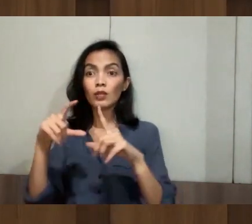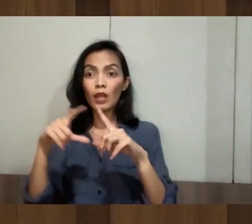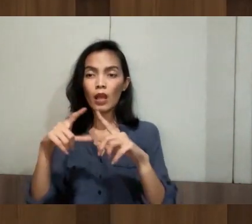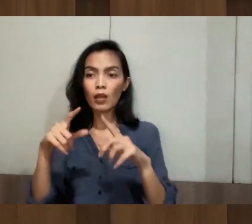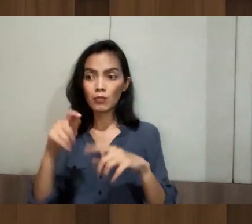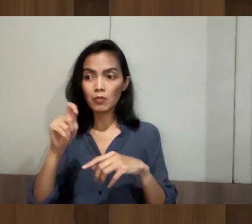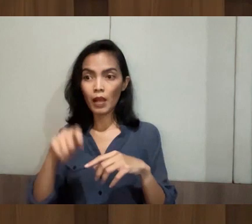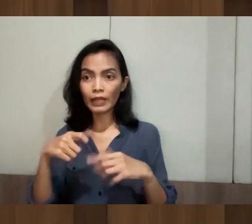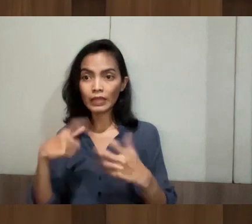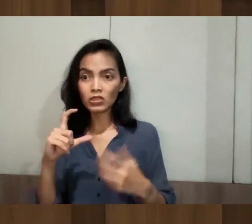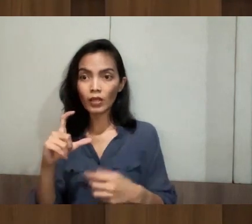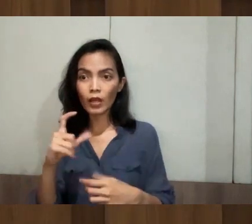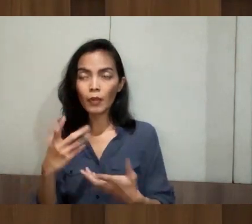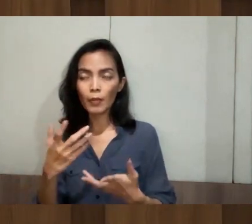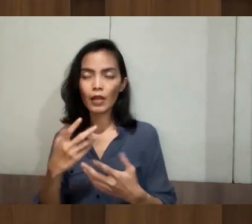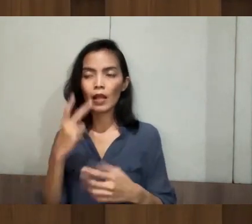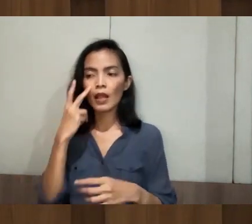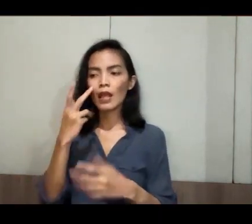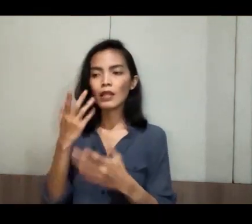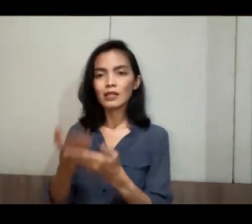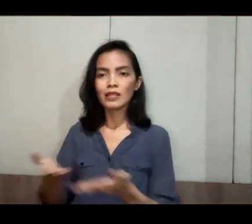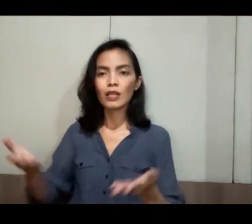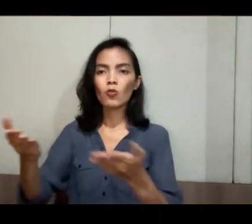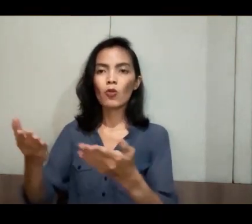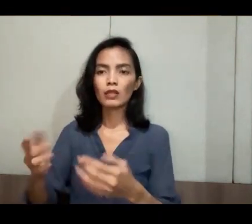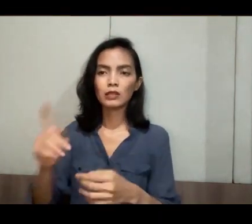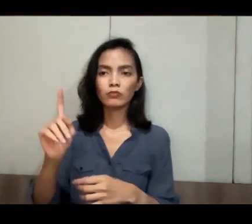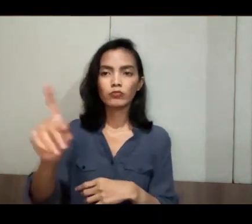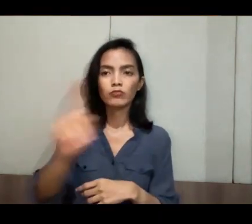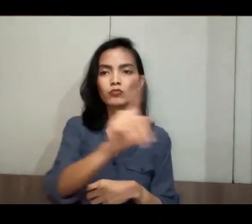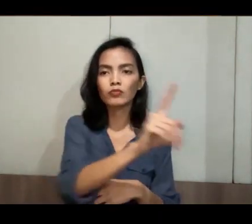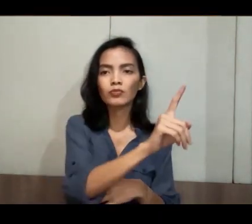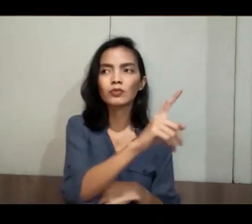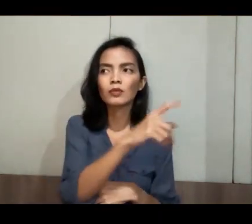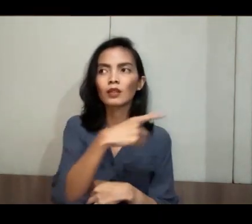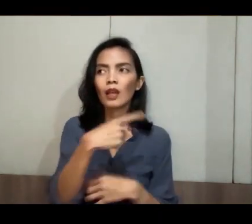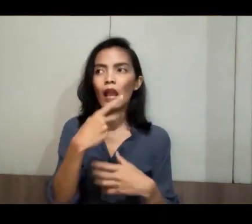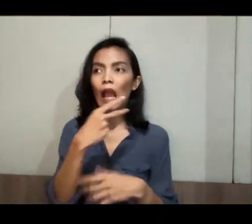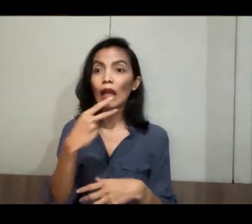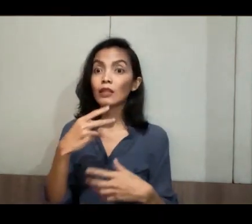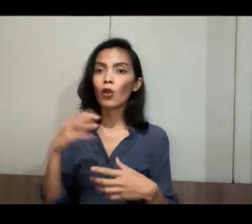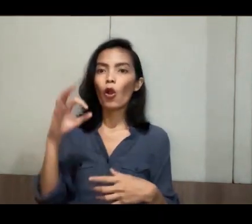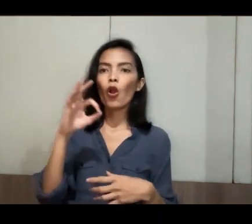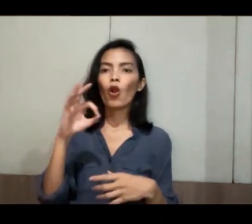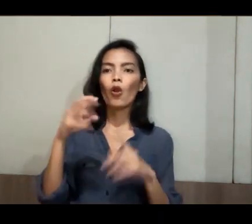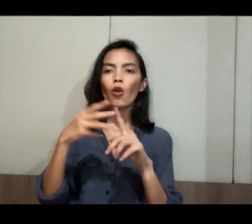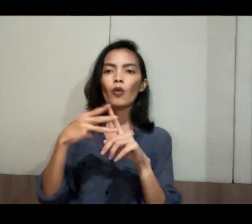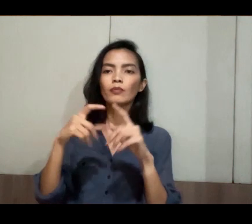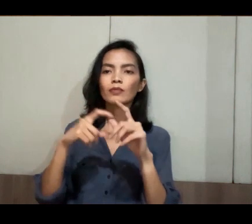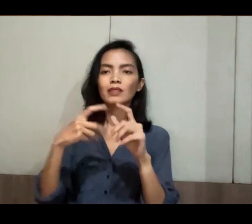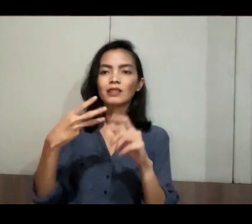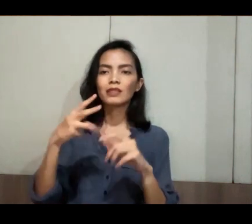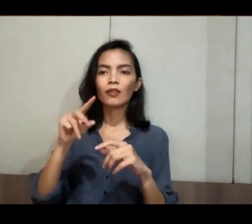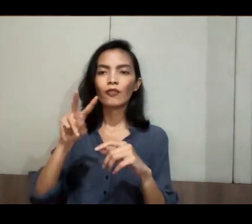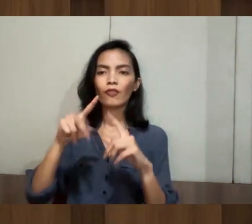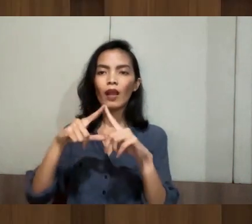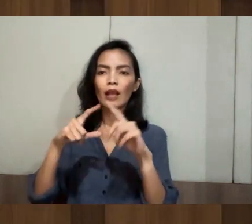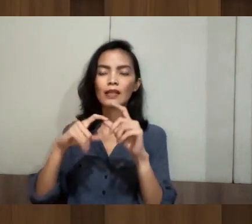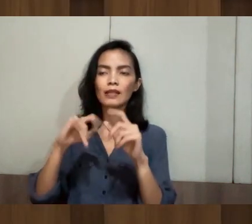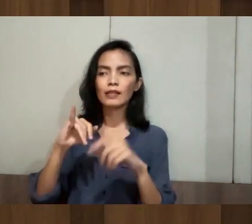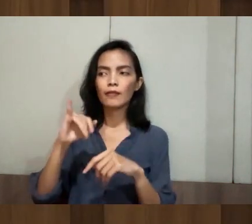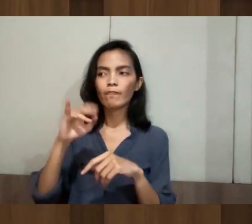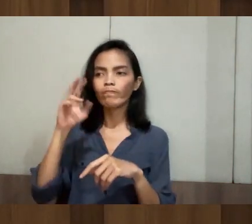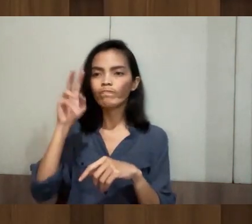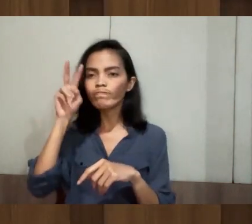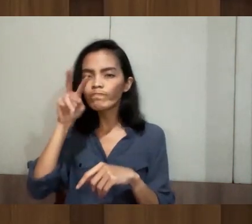loop, we need to ask ourselves, what is happening around you? Now, this is the first step, which is to